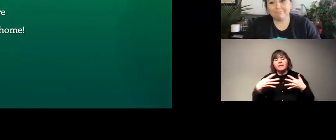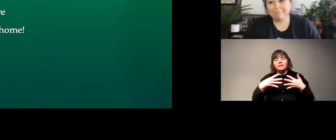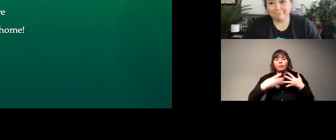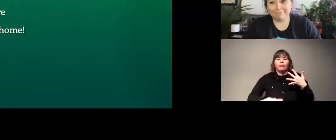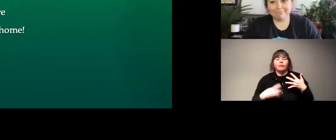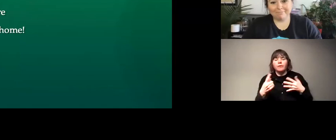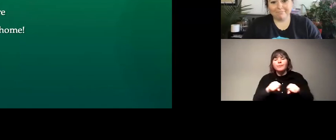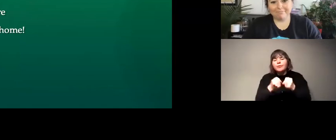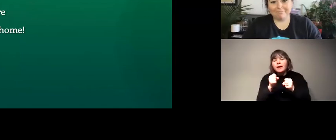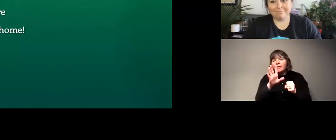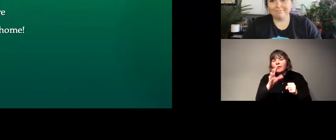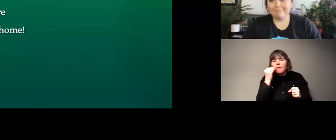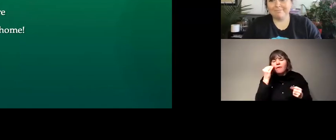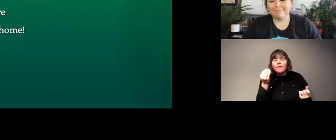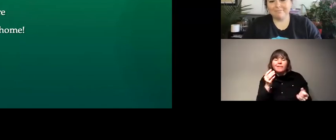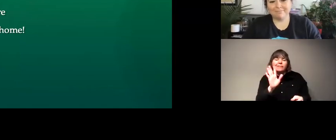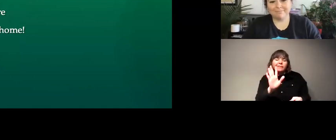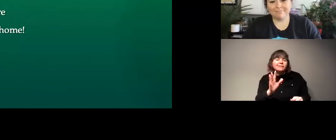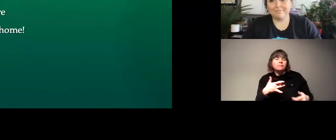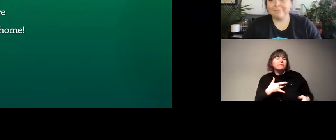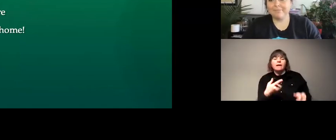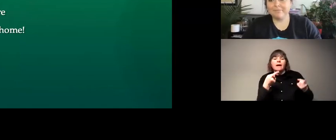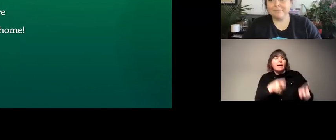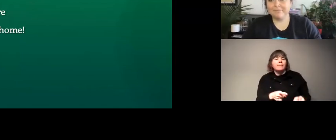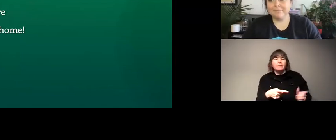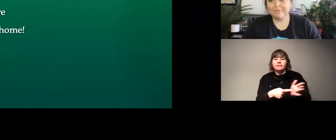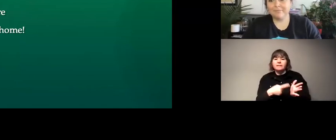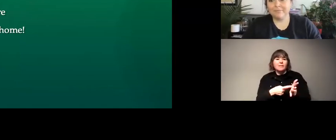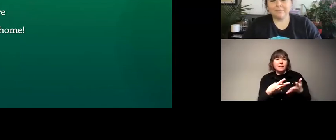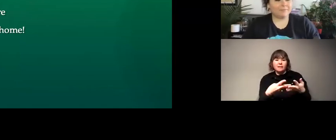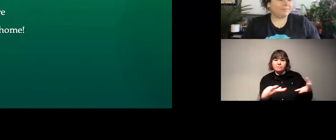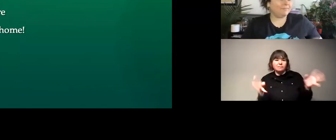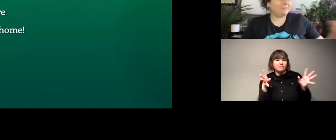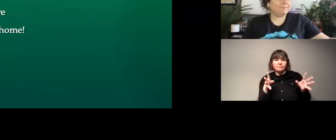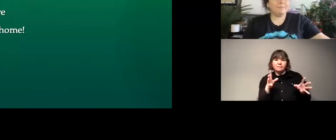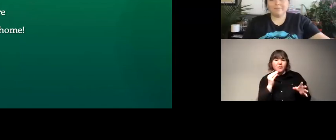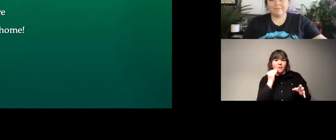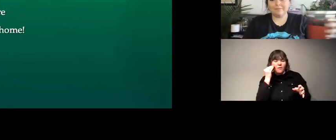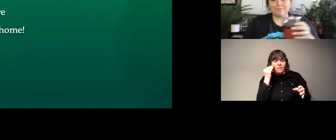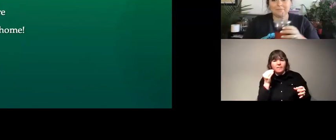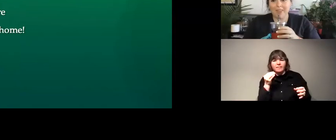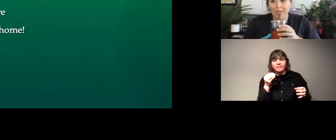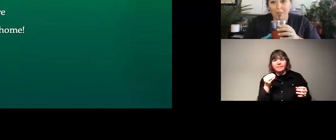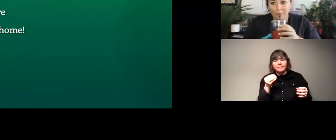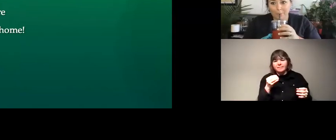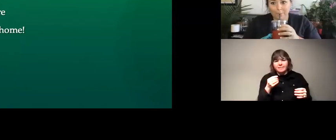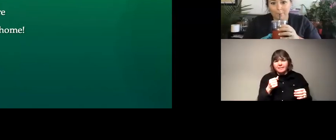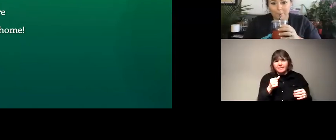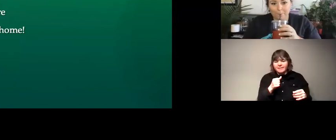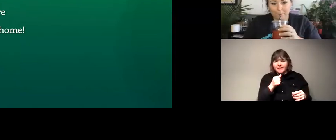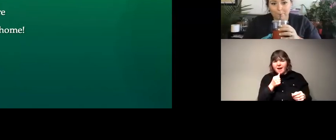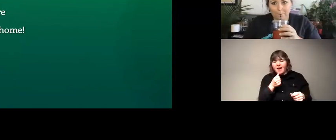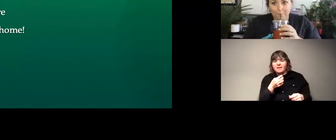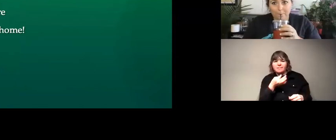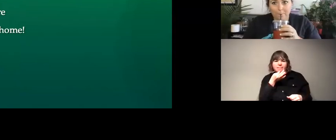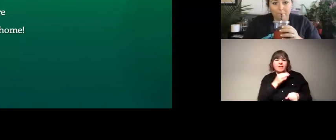just doing what they do. Sometimes our enclosures just aren't up to the task of handling these big